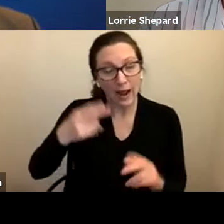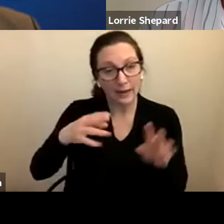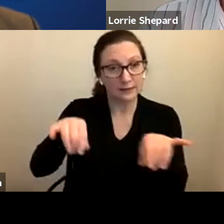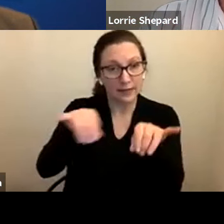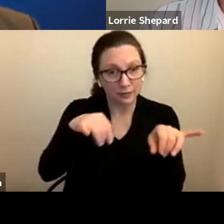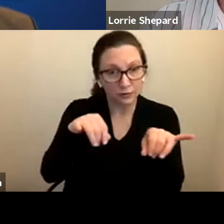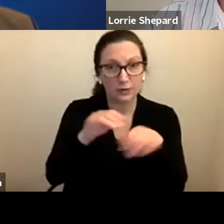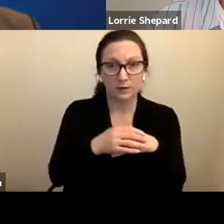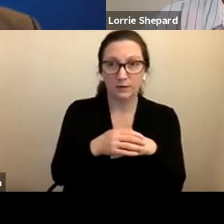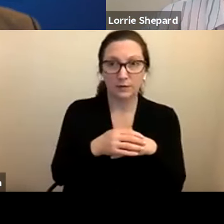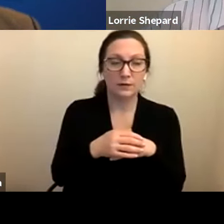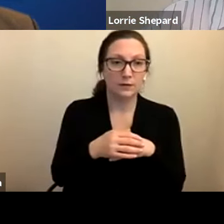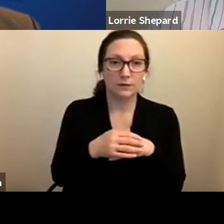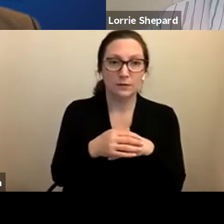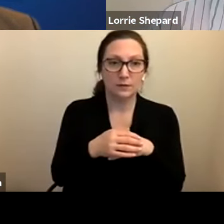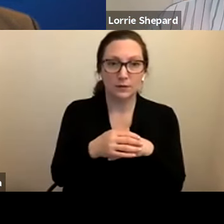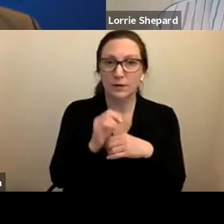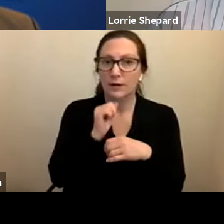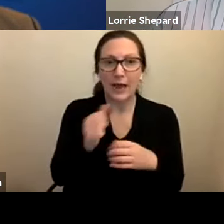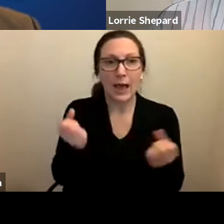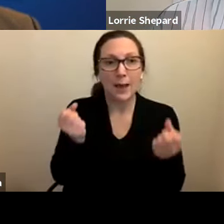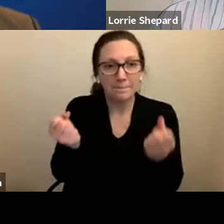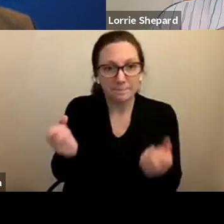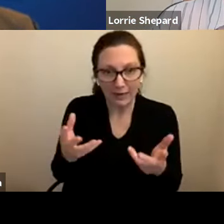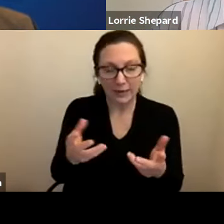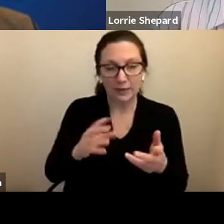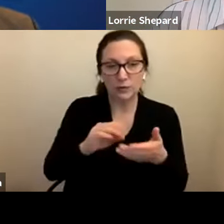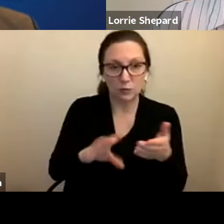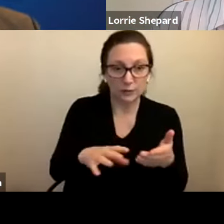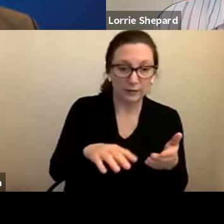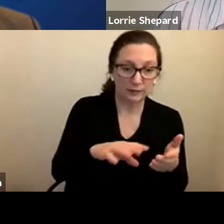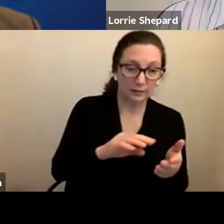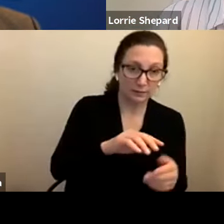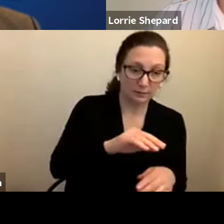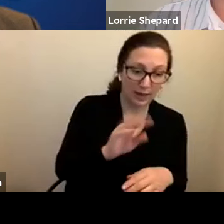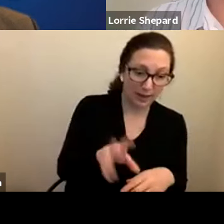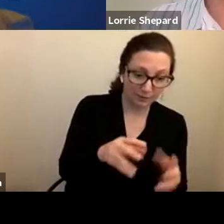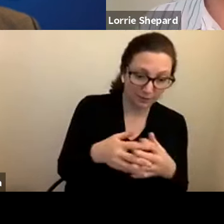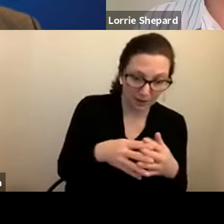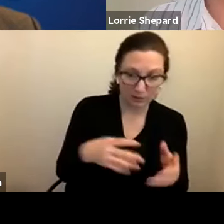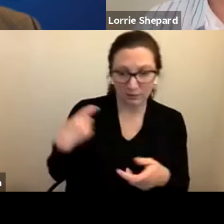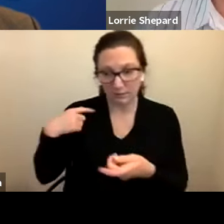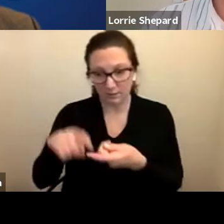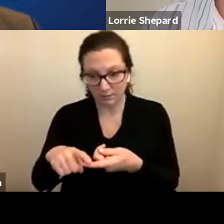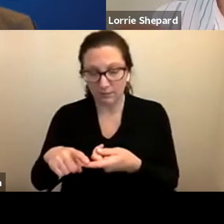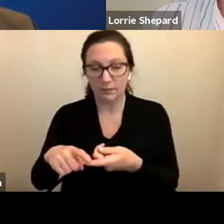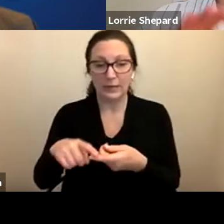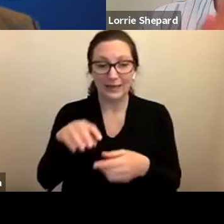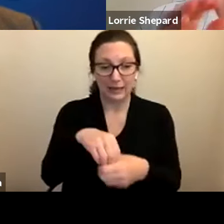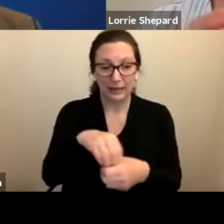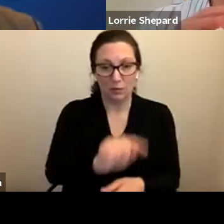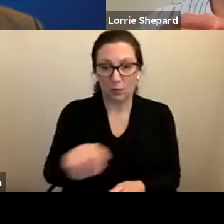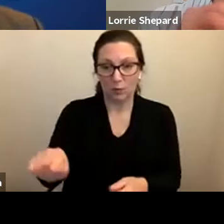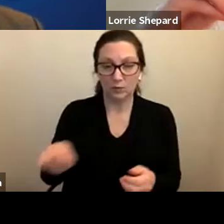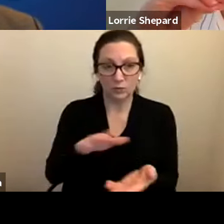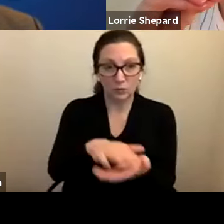those students in those schools. And so that, I think what you could do